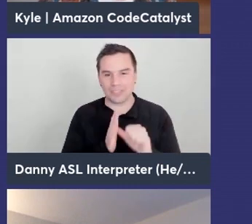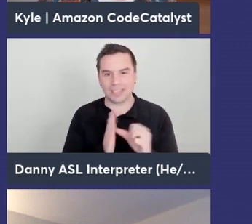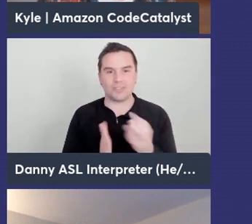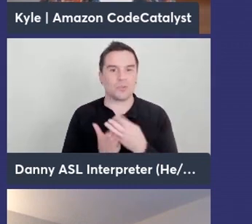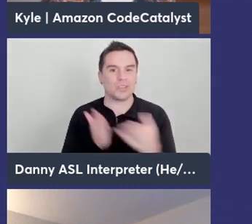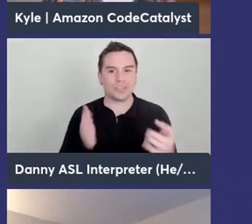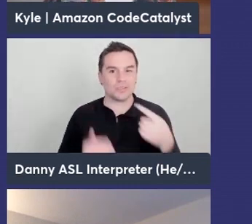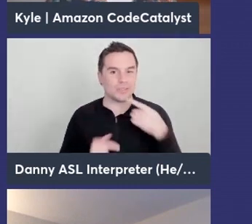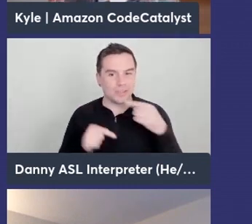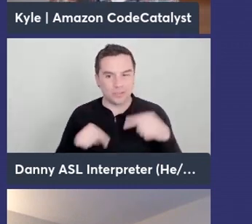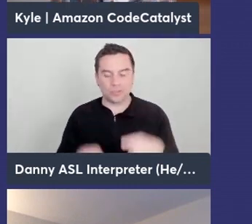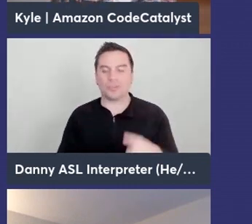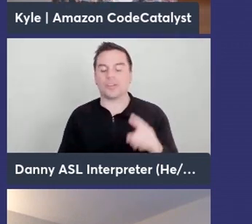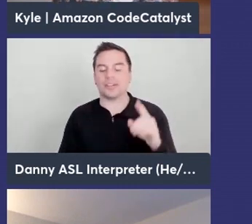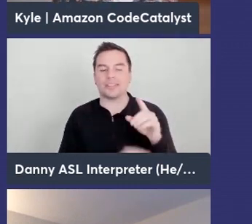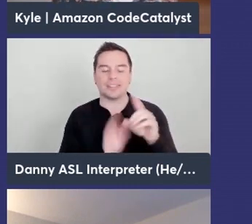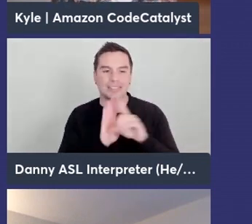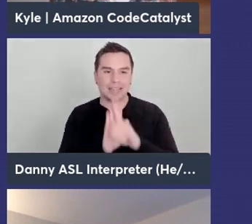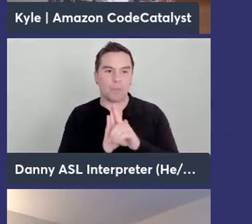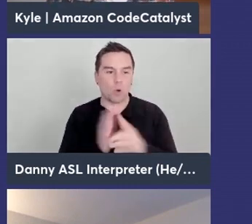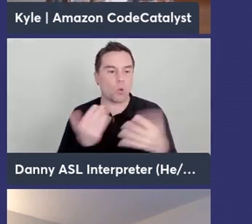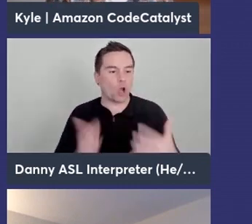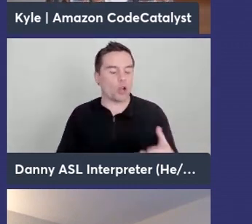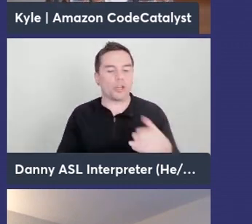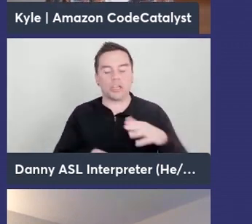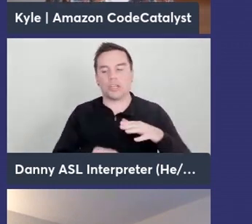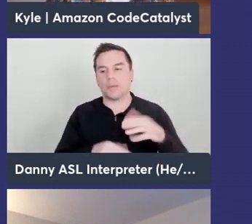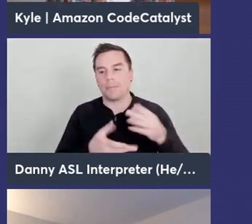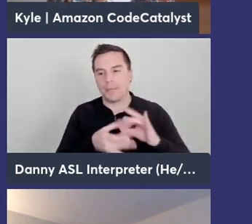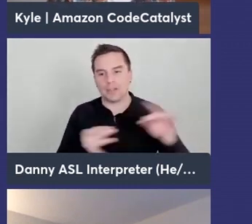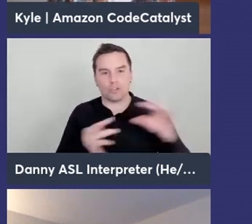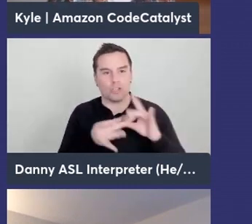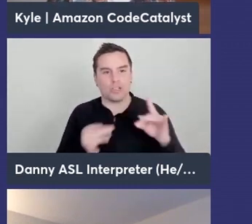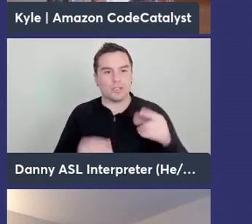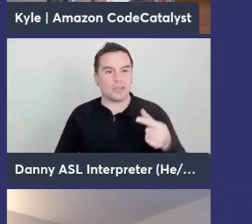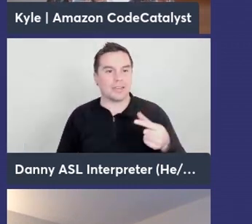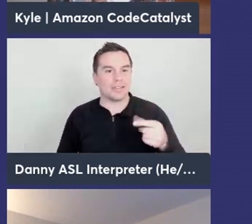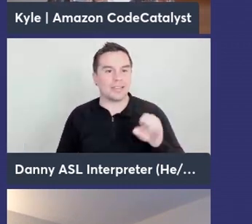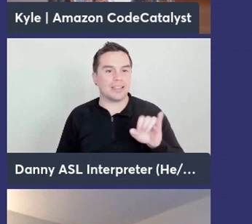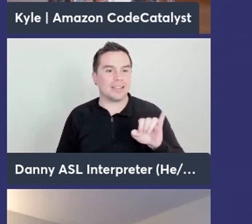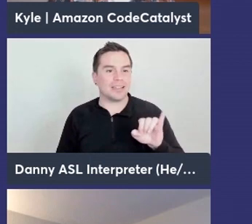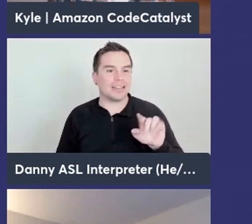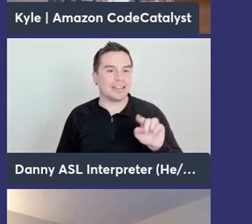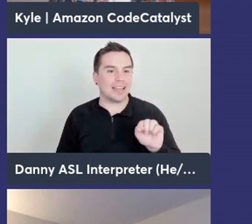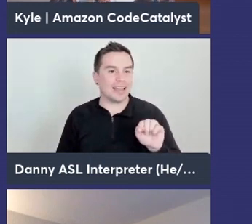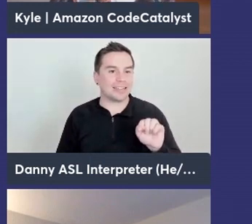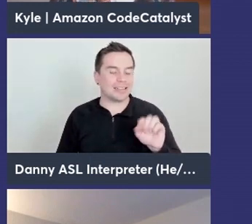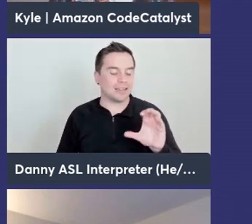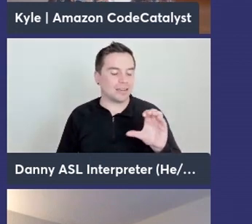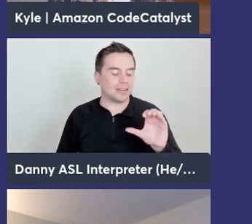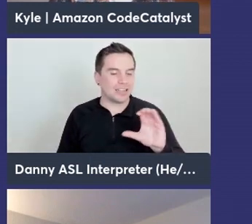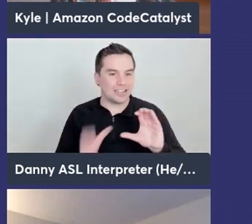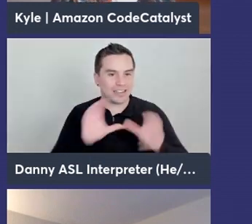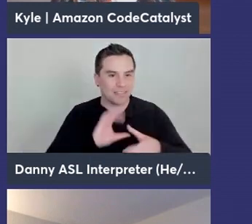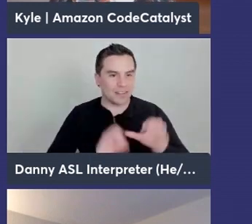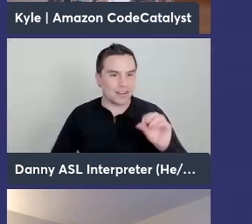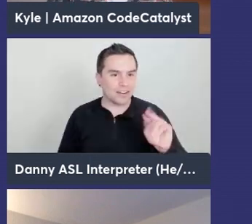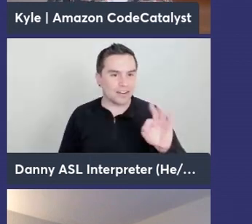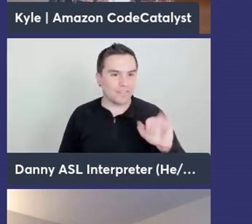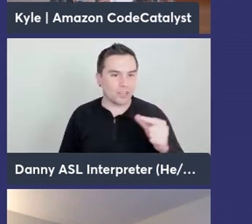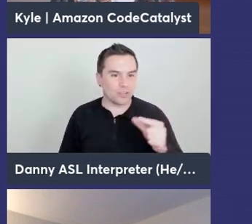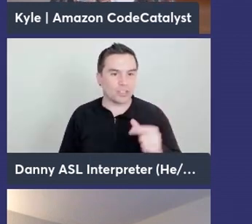demo. We already called out the Git configuration and tracking which repo has